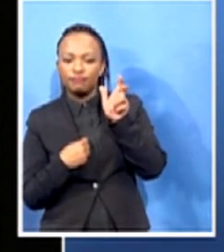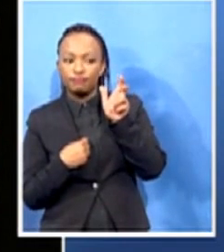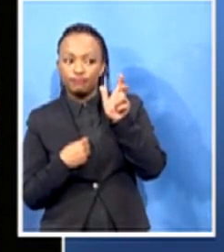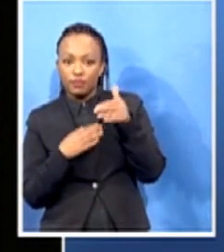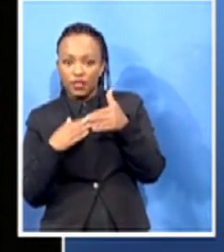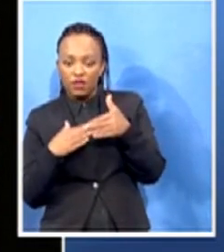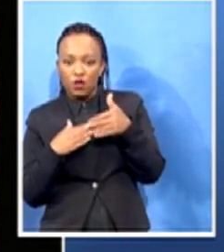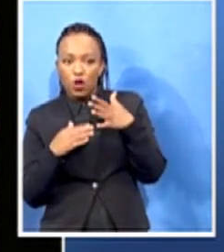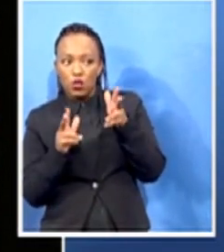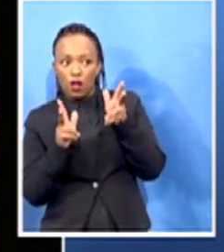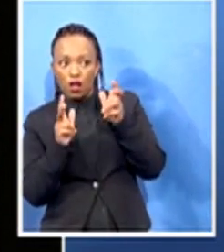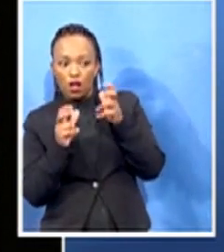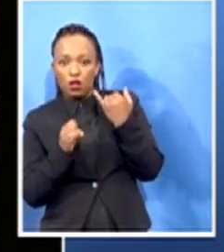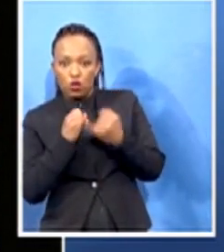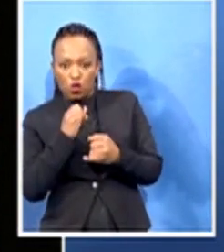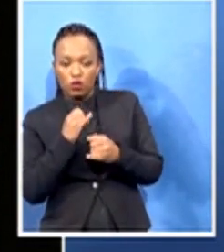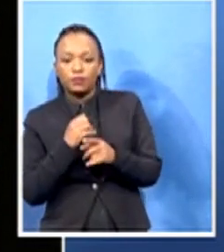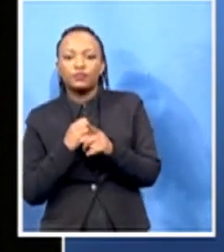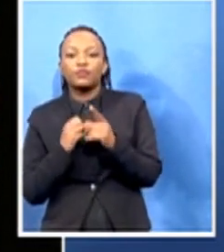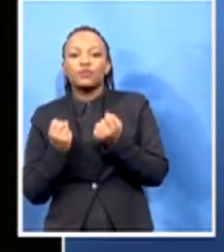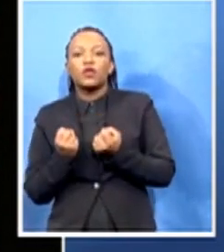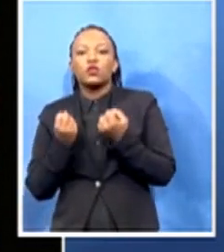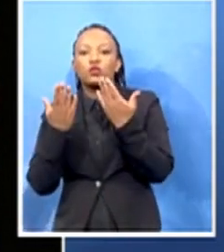The offer is 5% on the